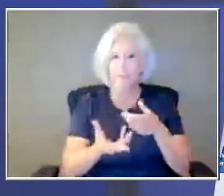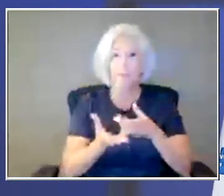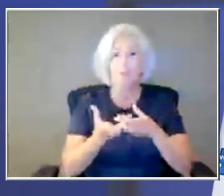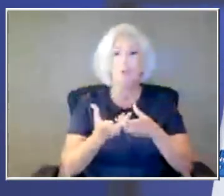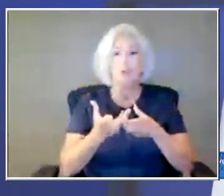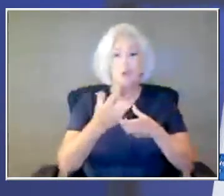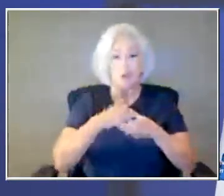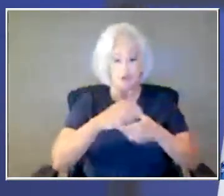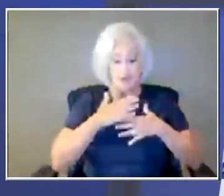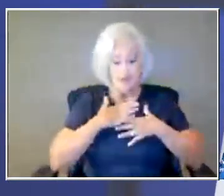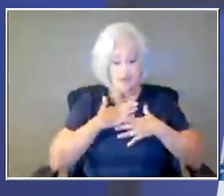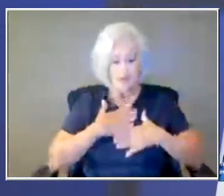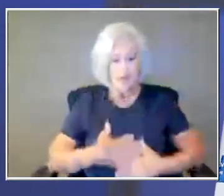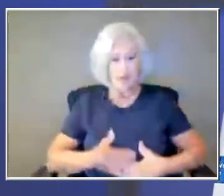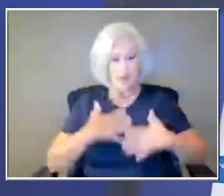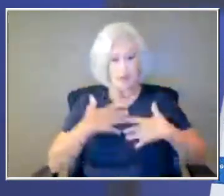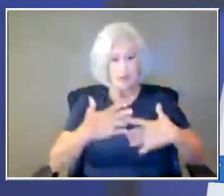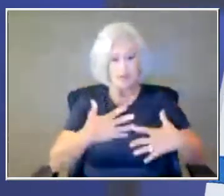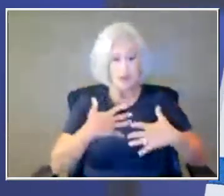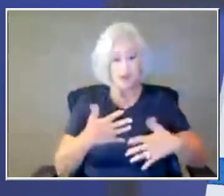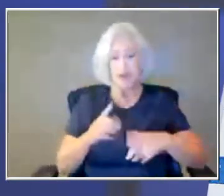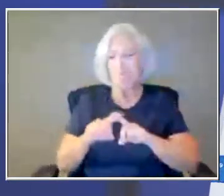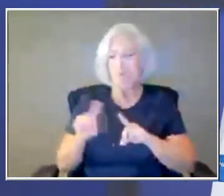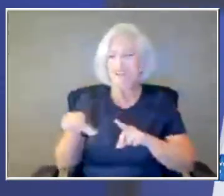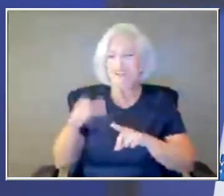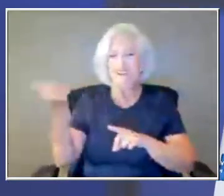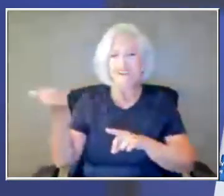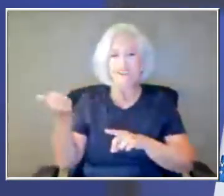with all agents, including,